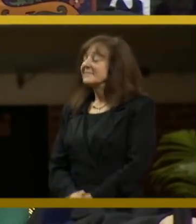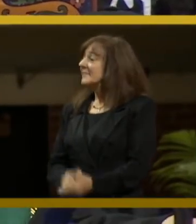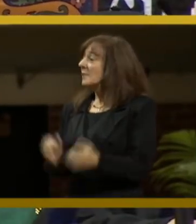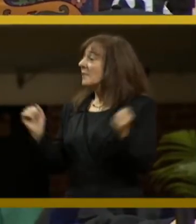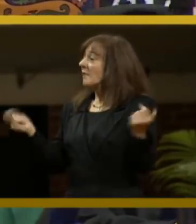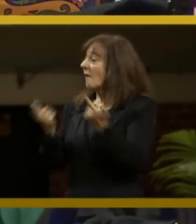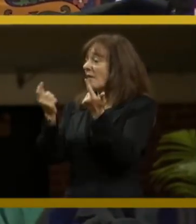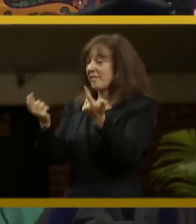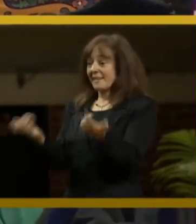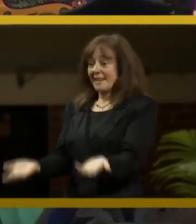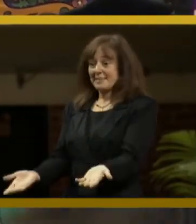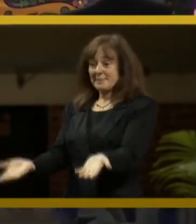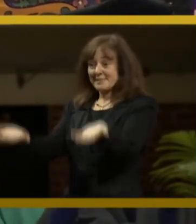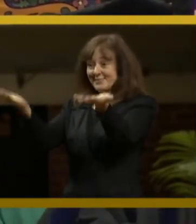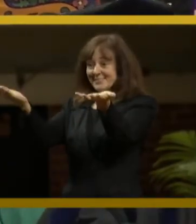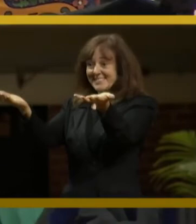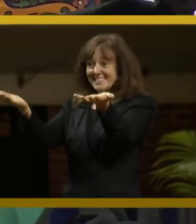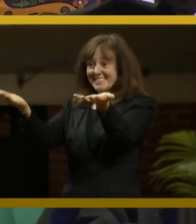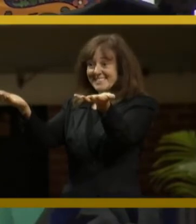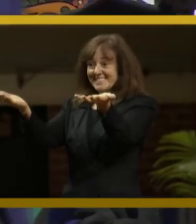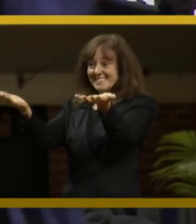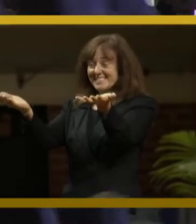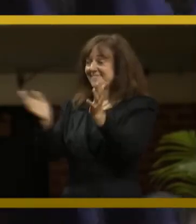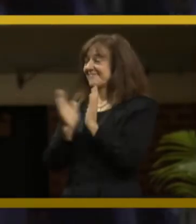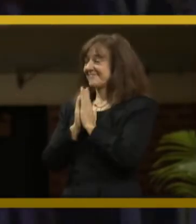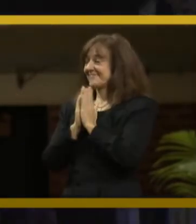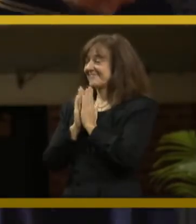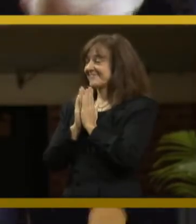Would all the candidates please rise?